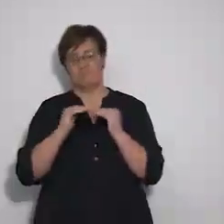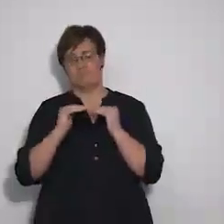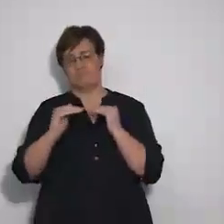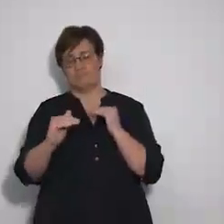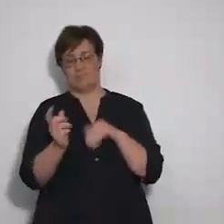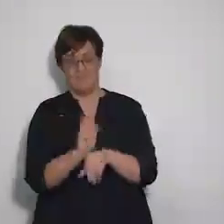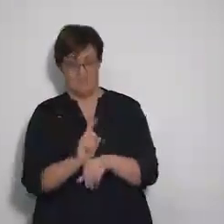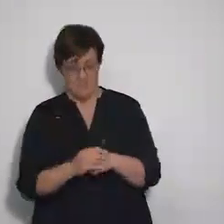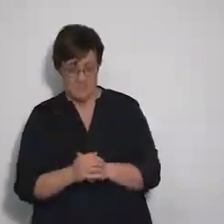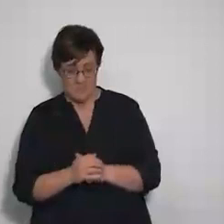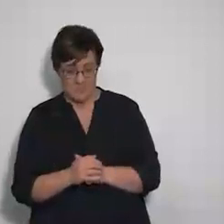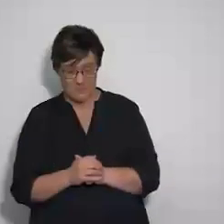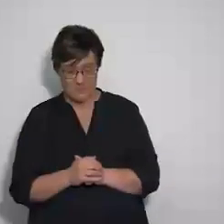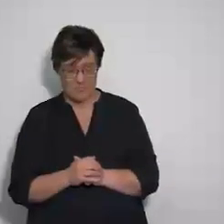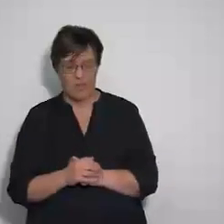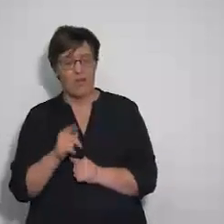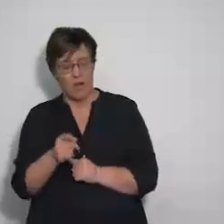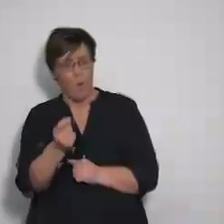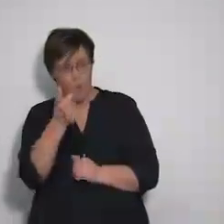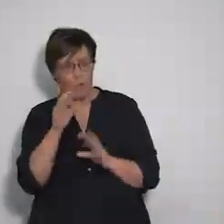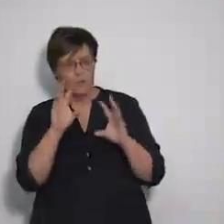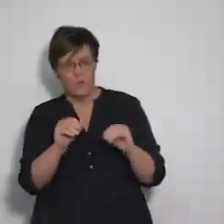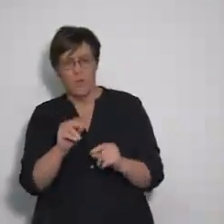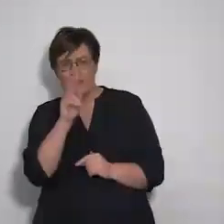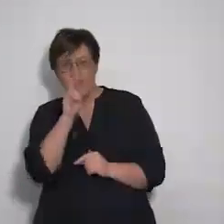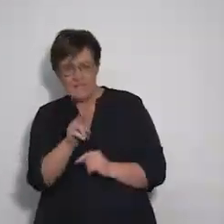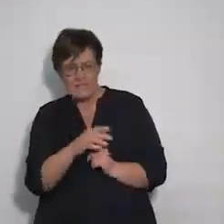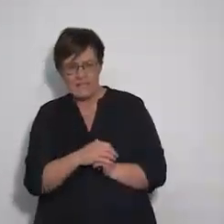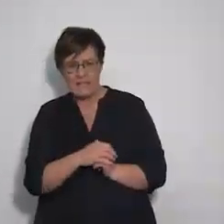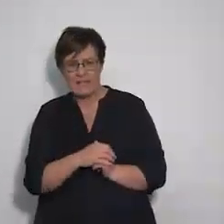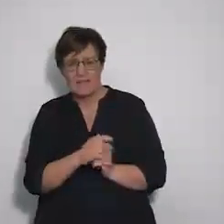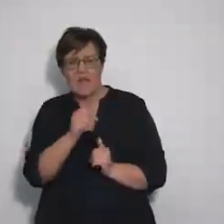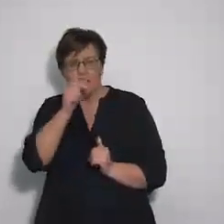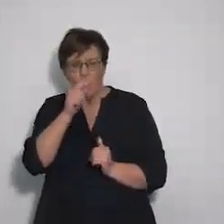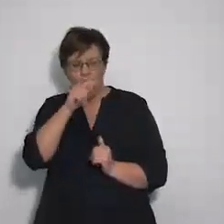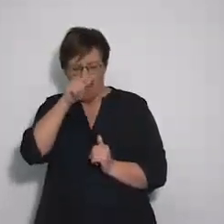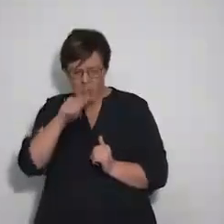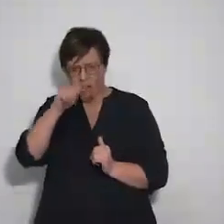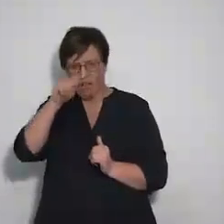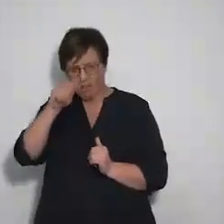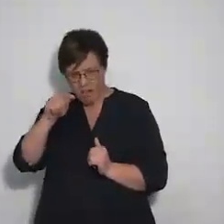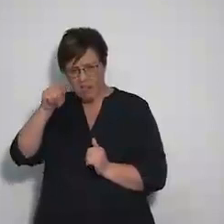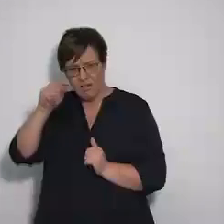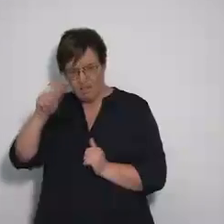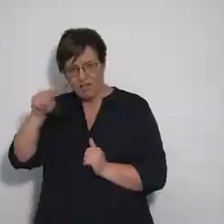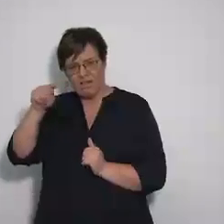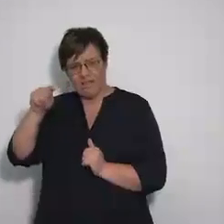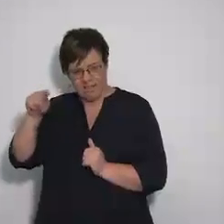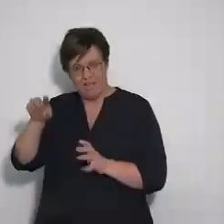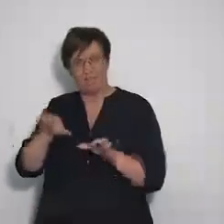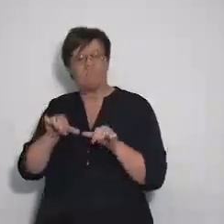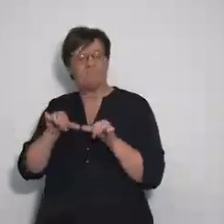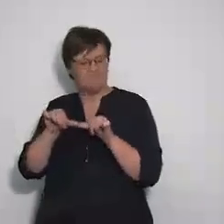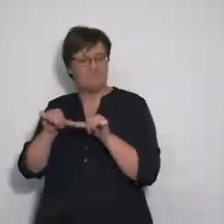stationary phase, where the growth of the population almost stops. But look, there are small fluctuations